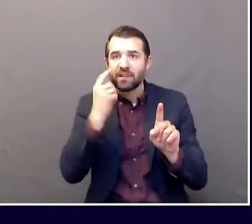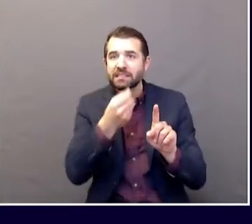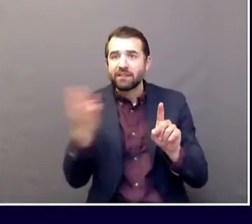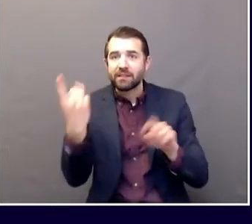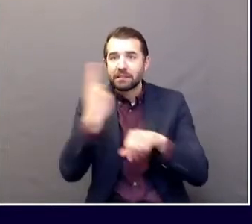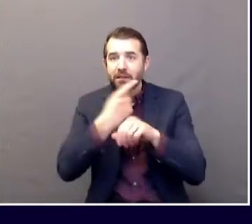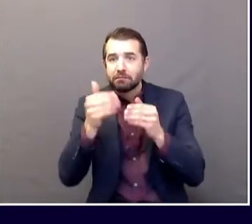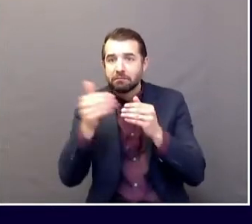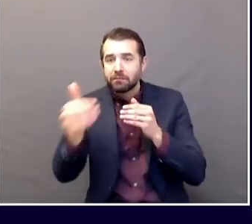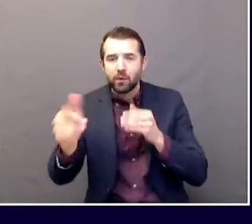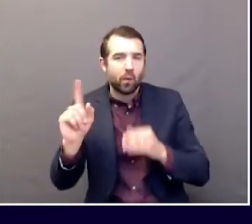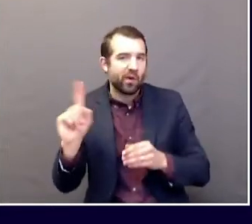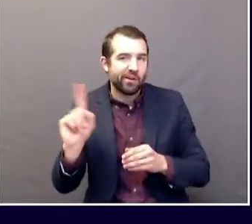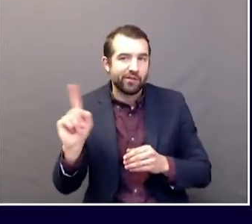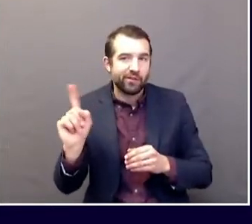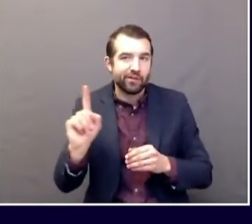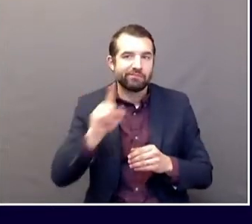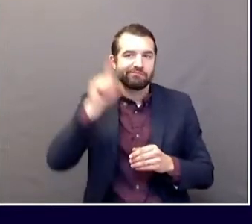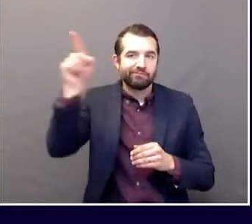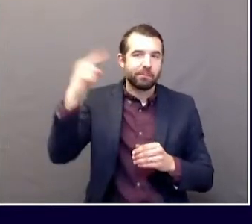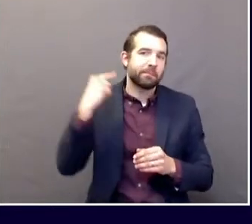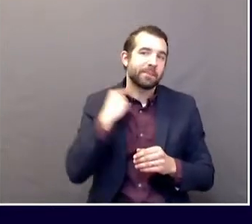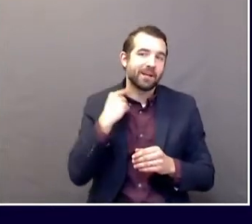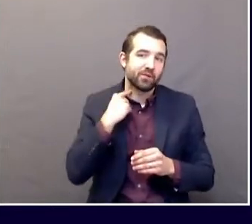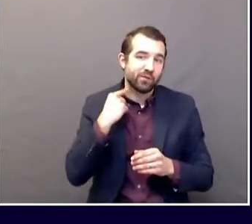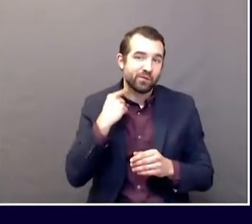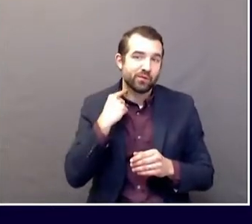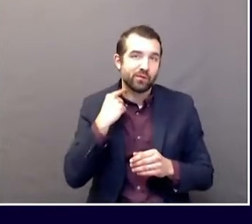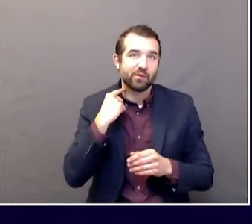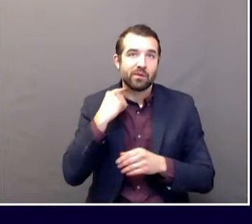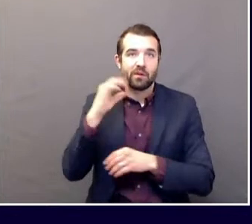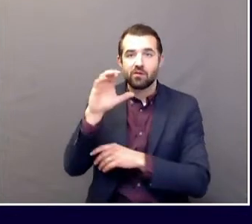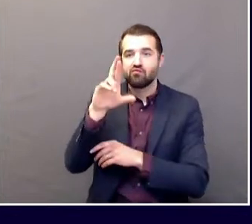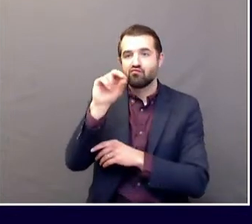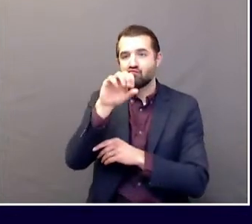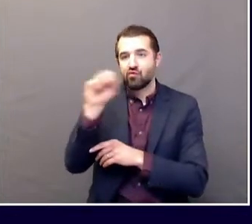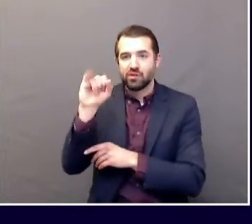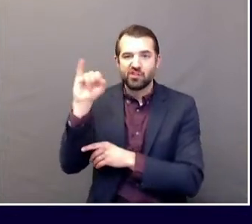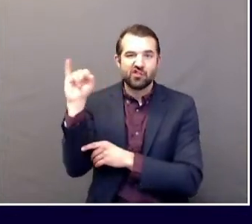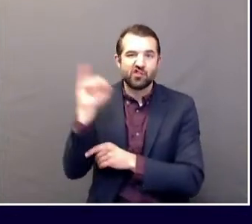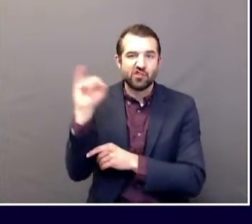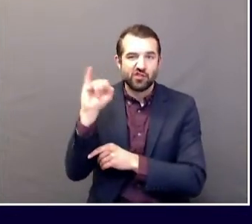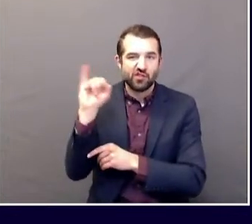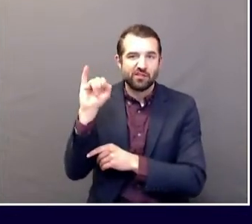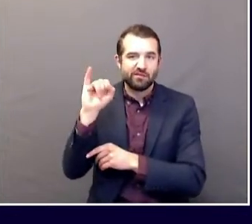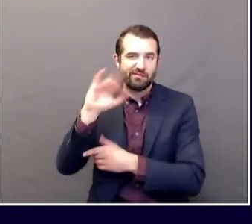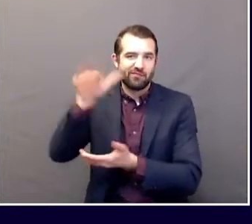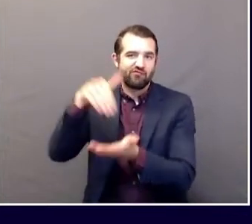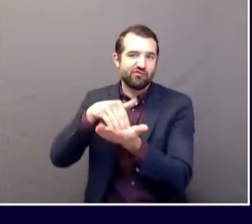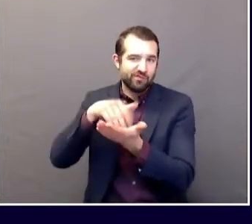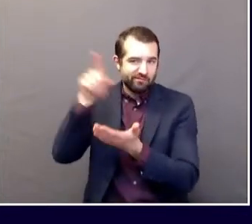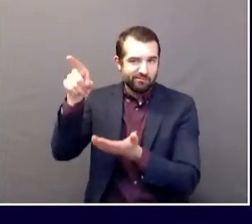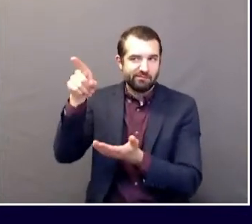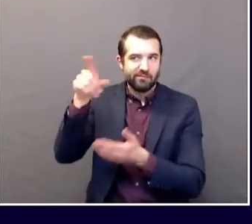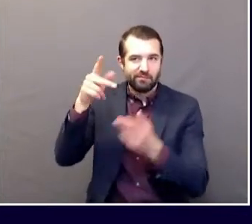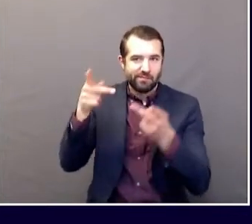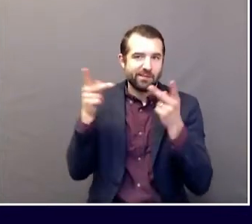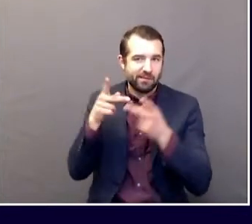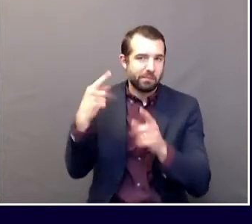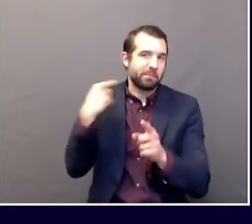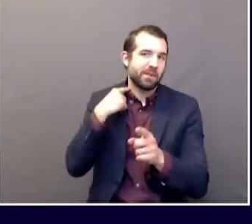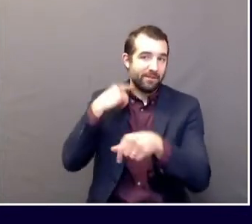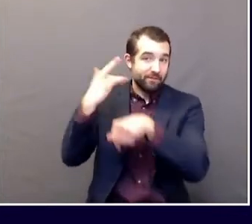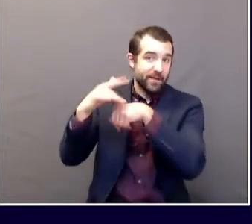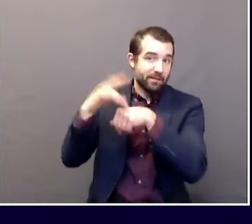the Cross Insurance Center in Bangor. Earlier today, I spoke with the team from Northern Light that